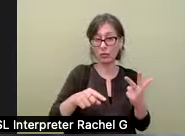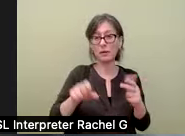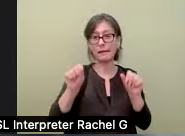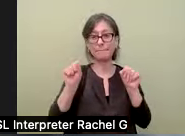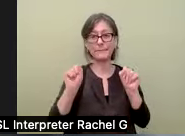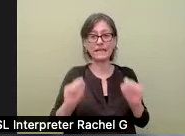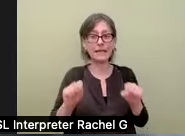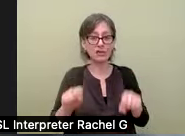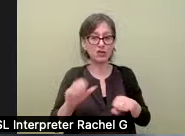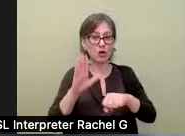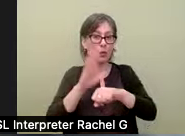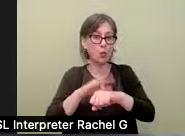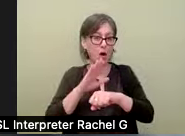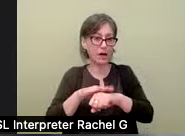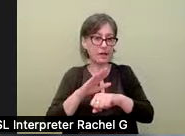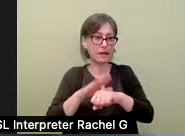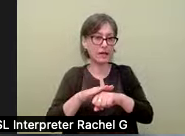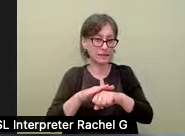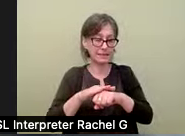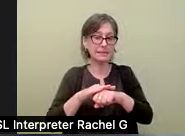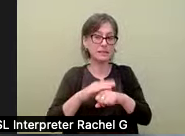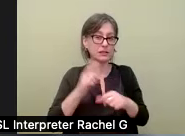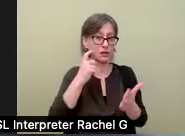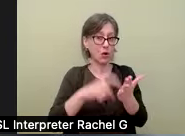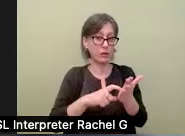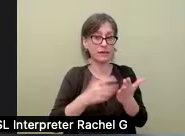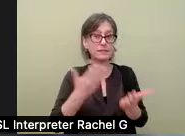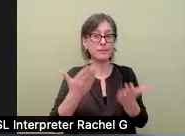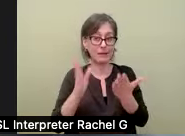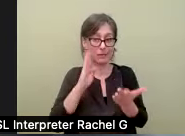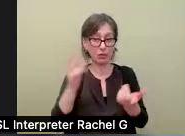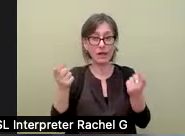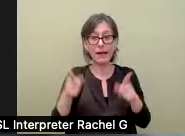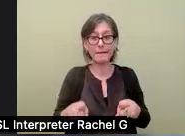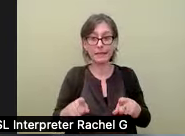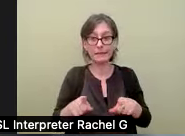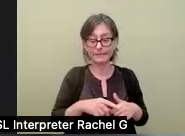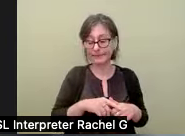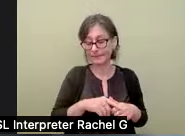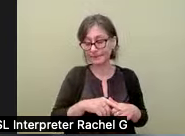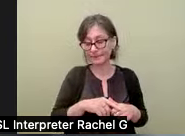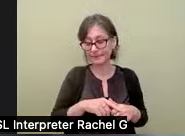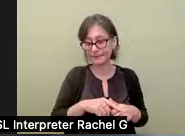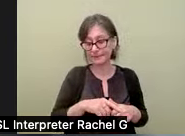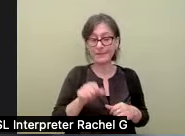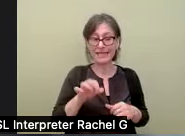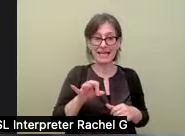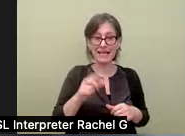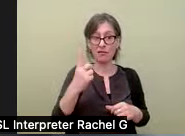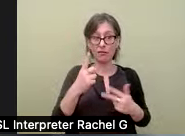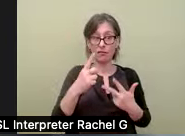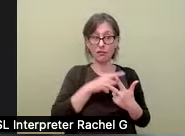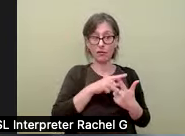potential ways that you could notice that a tsunami may be coming. And so if one or more of